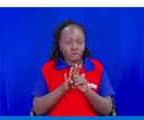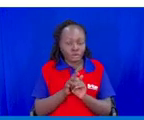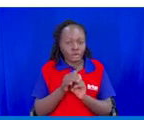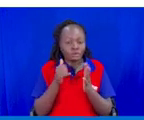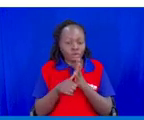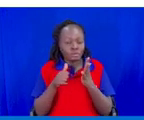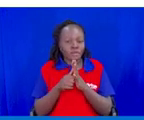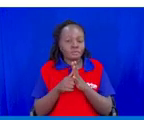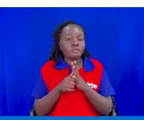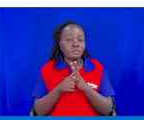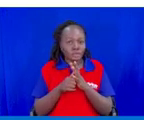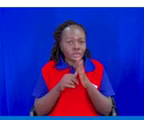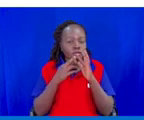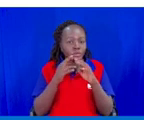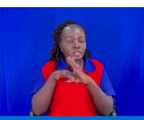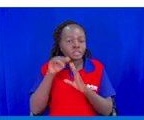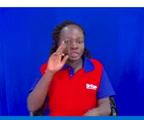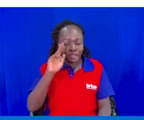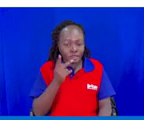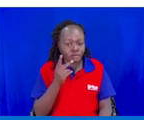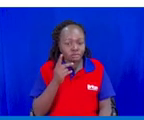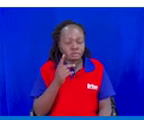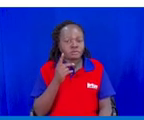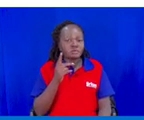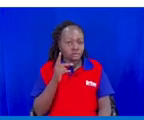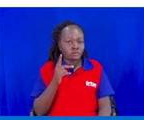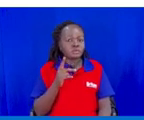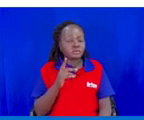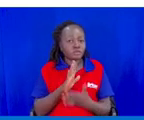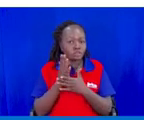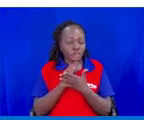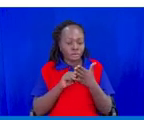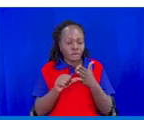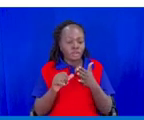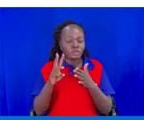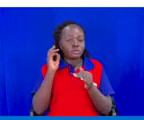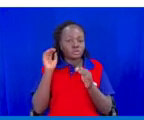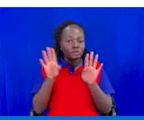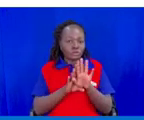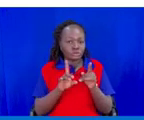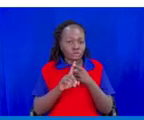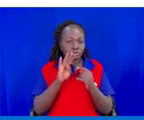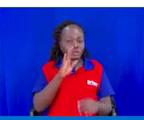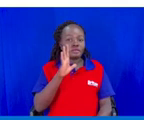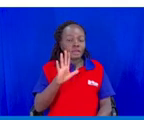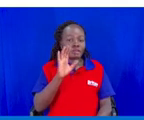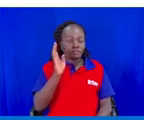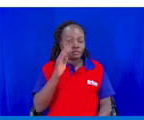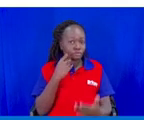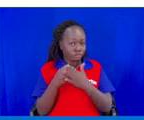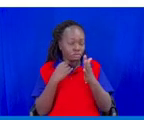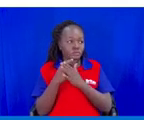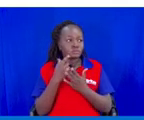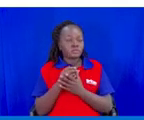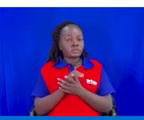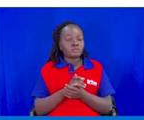COVID-19, the first case was reported in Kenya, the share price was close to 45 shillings. But we've seen